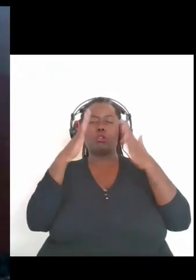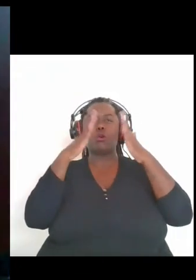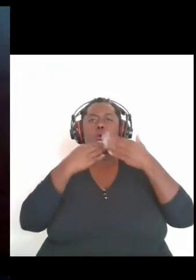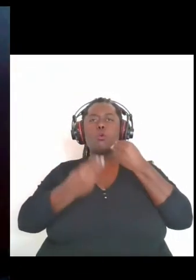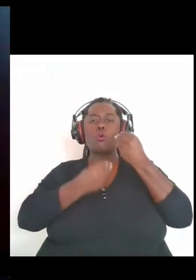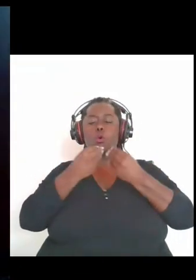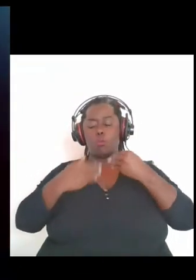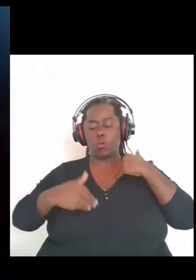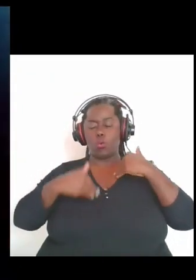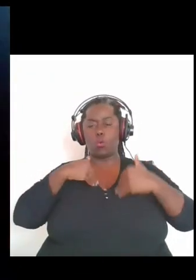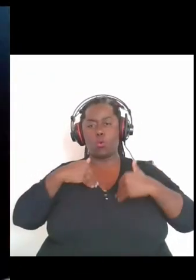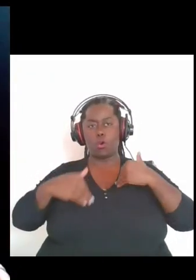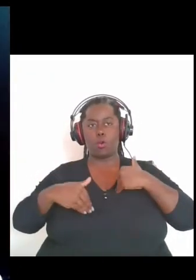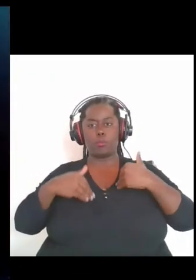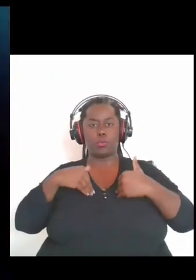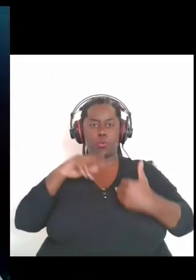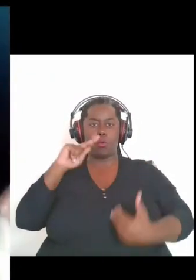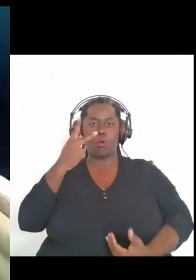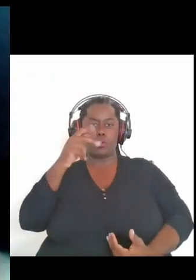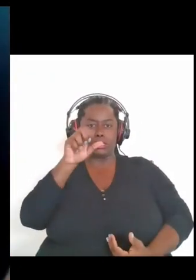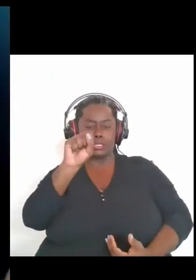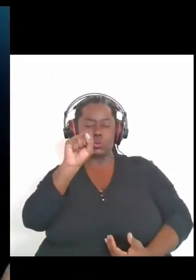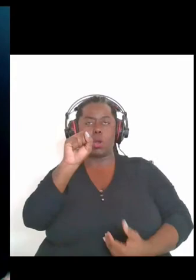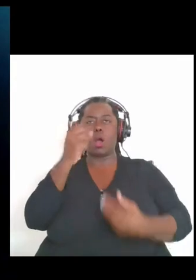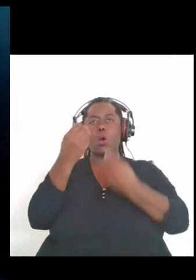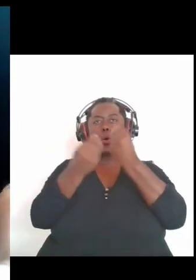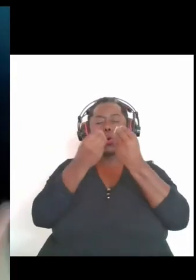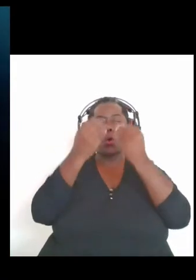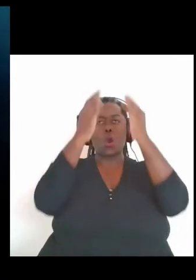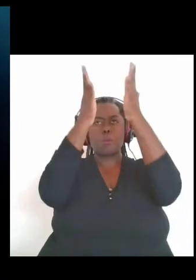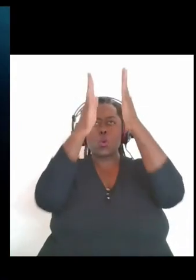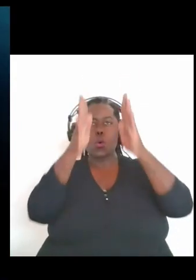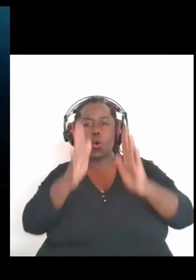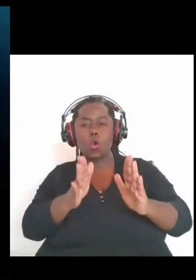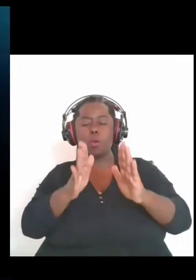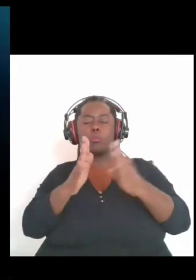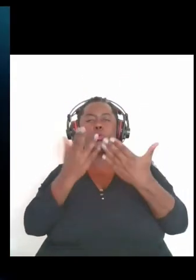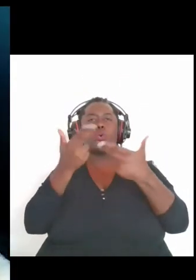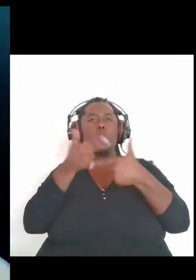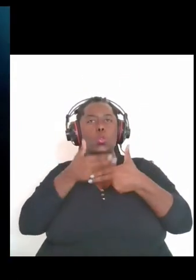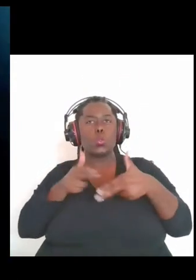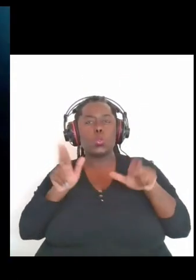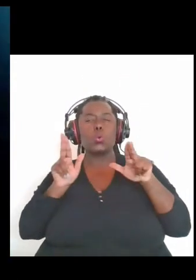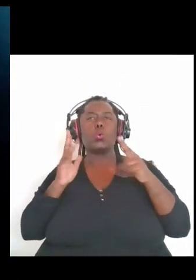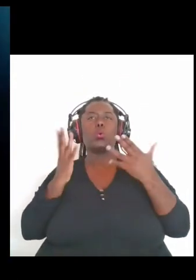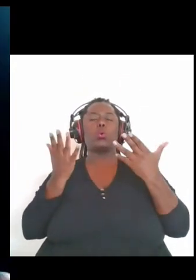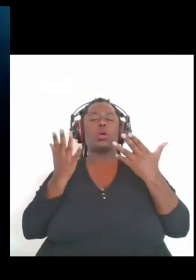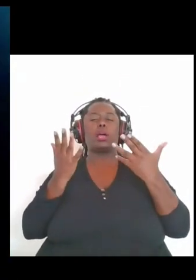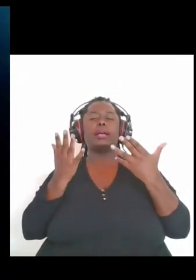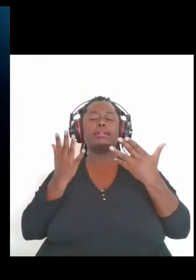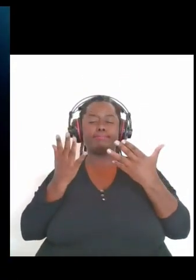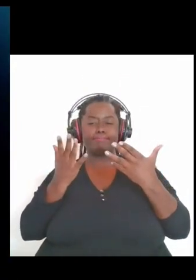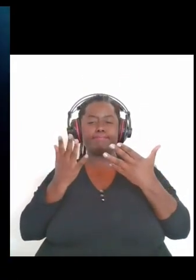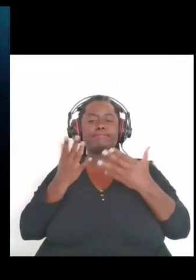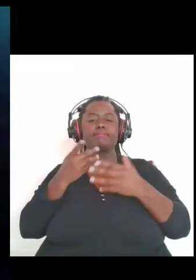way the homosexual body is represented it's a violent a violated